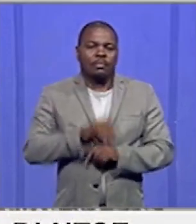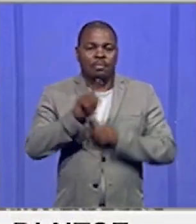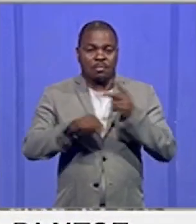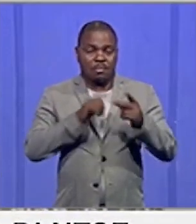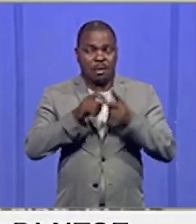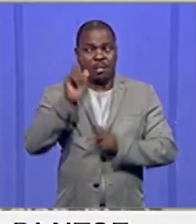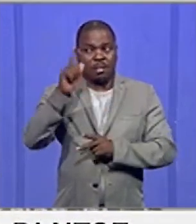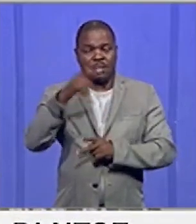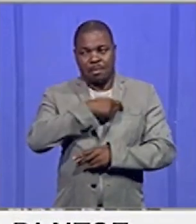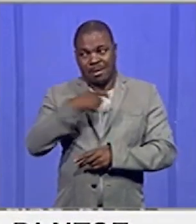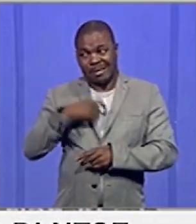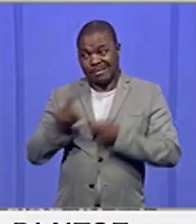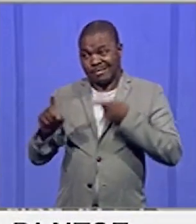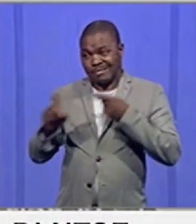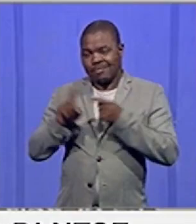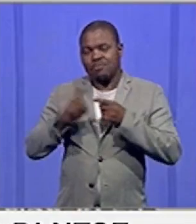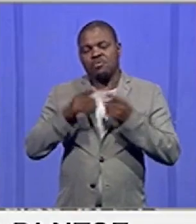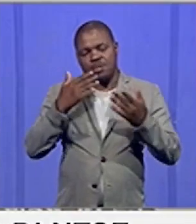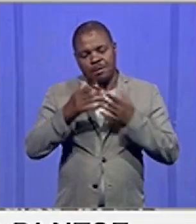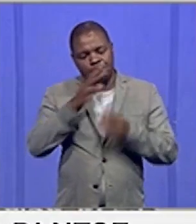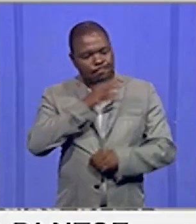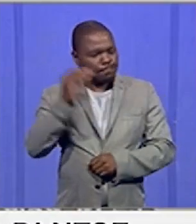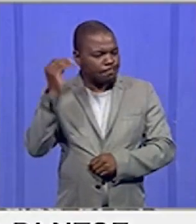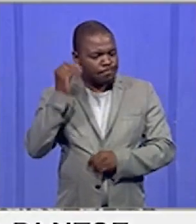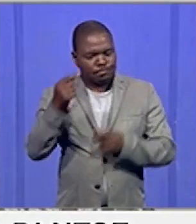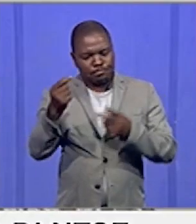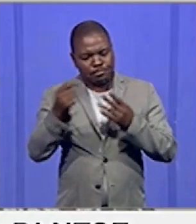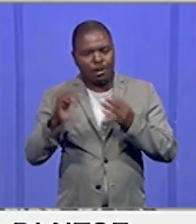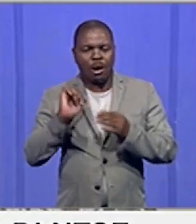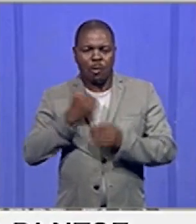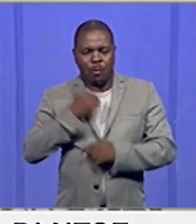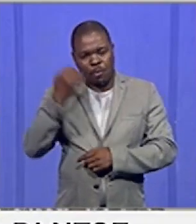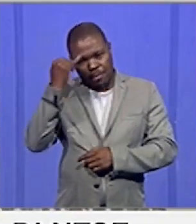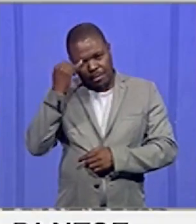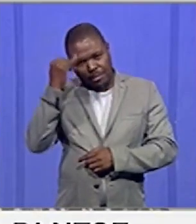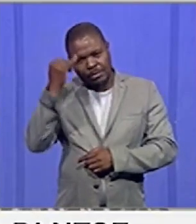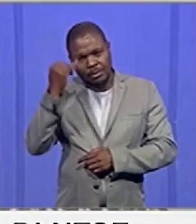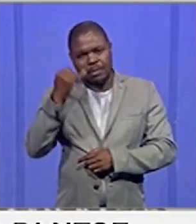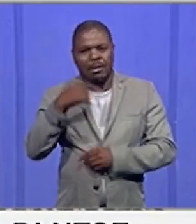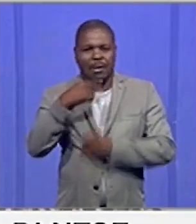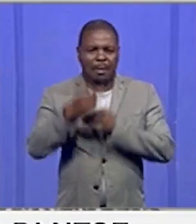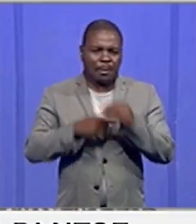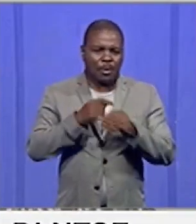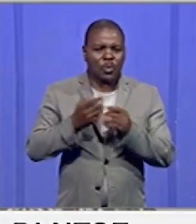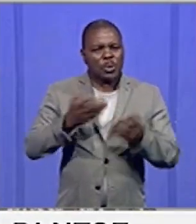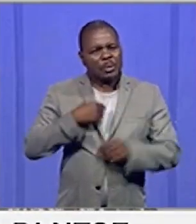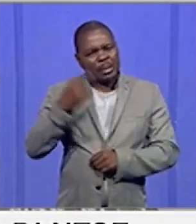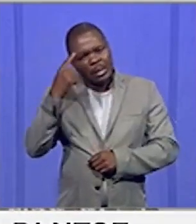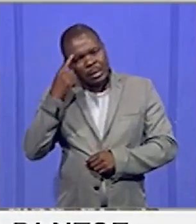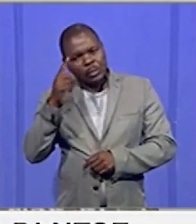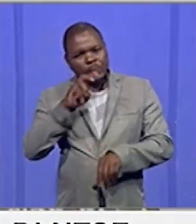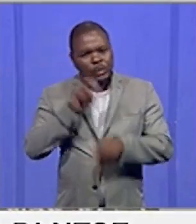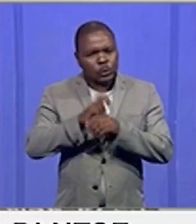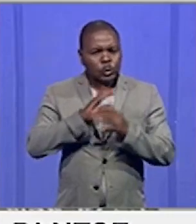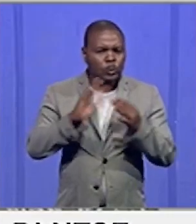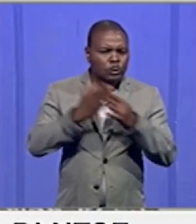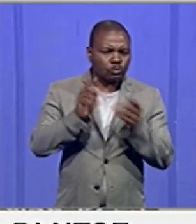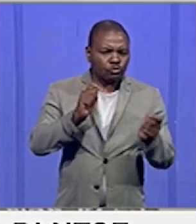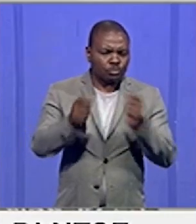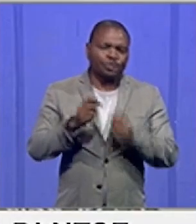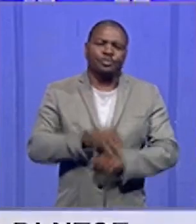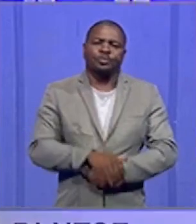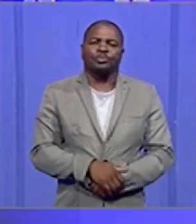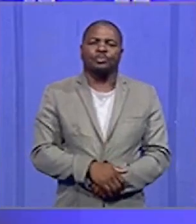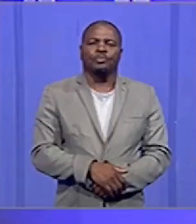on, the president will then take into consideration our ideas regarding where we think we need to make interventions.